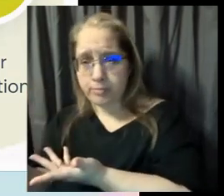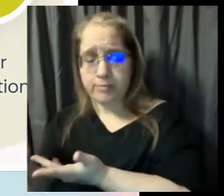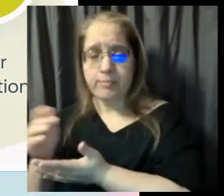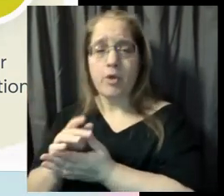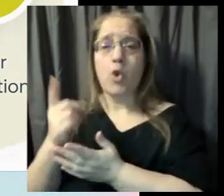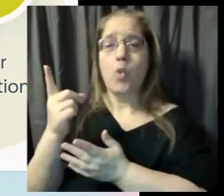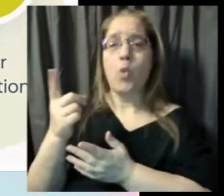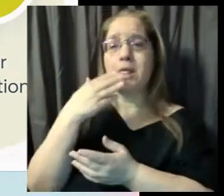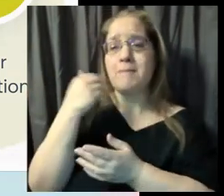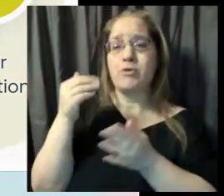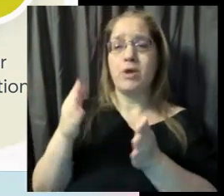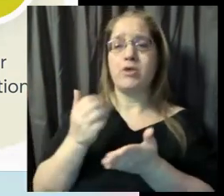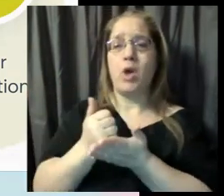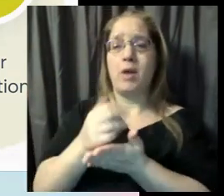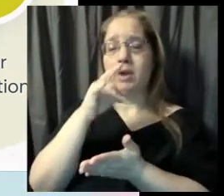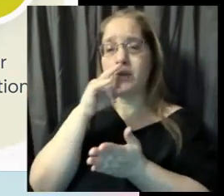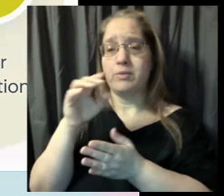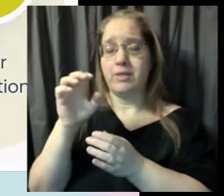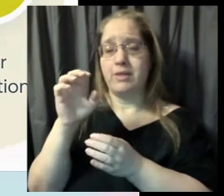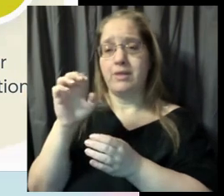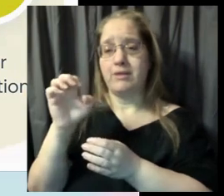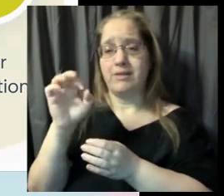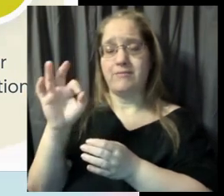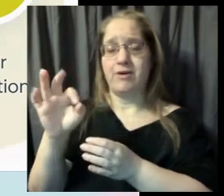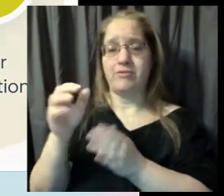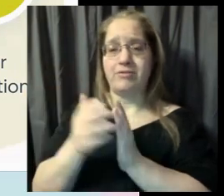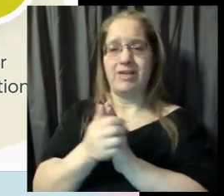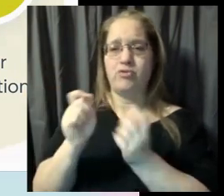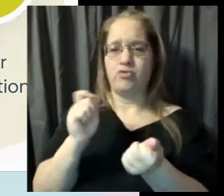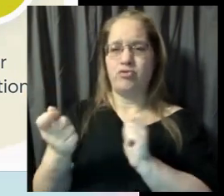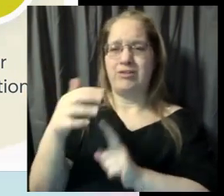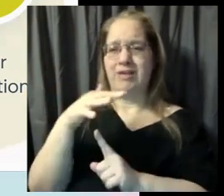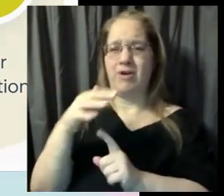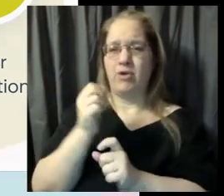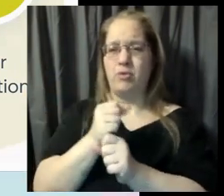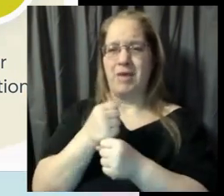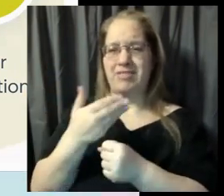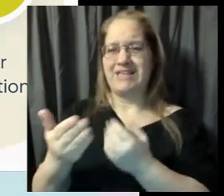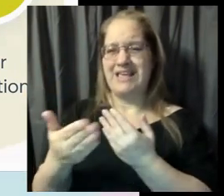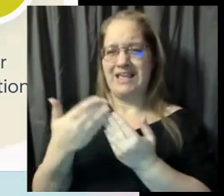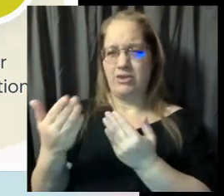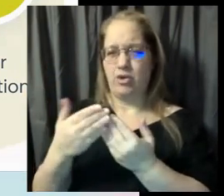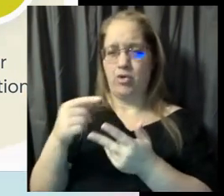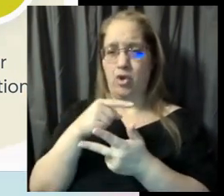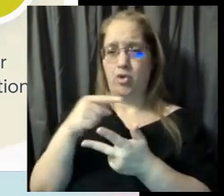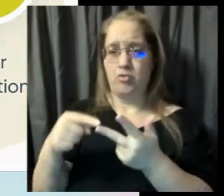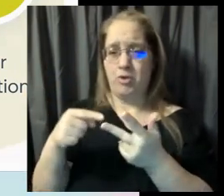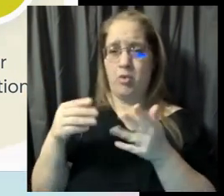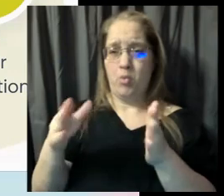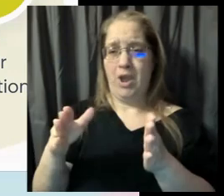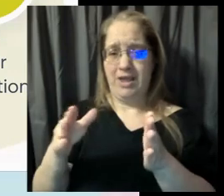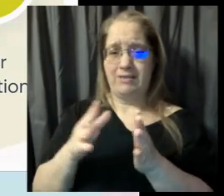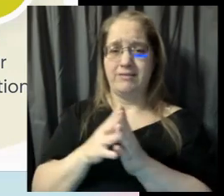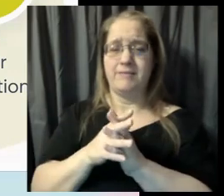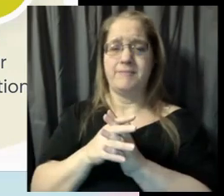with executive function skills is to change their environment to make things easier for them. There are 3 main ways to do this